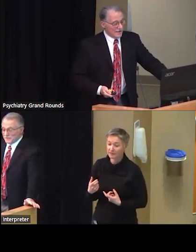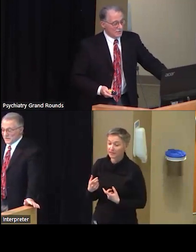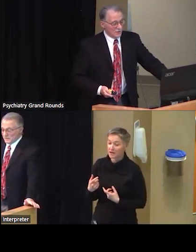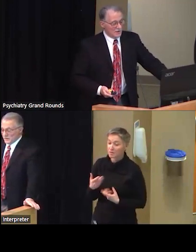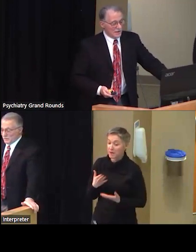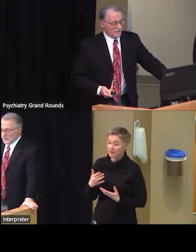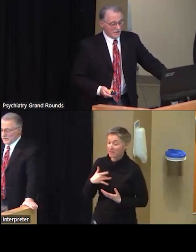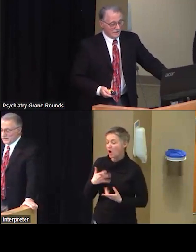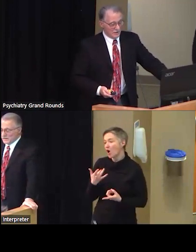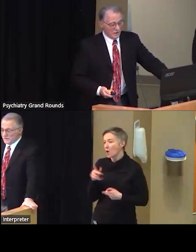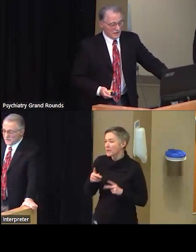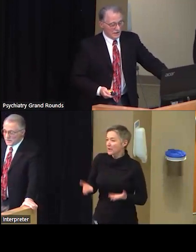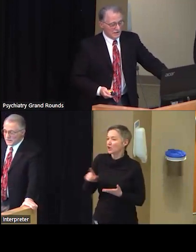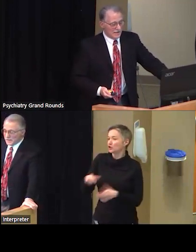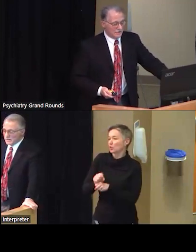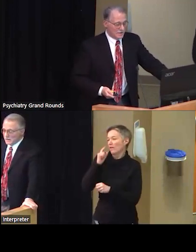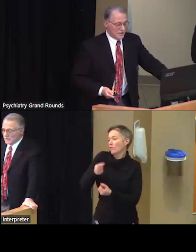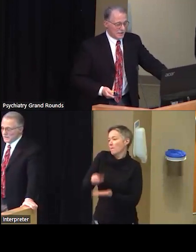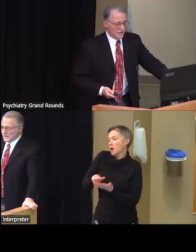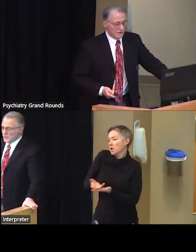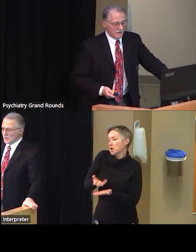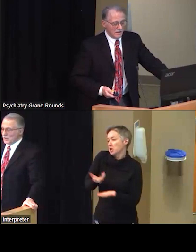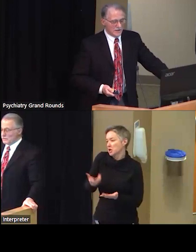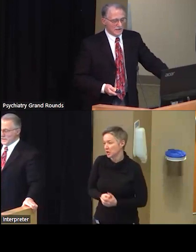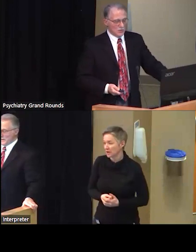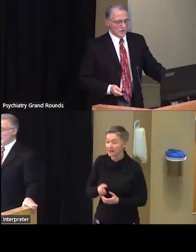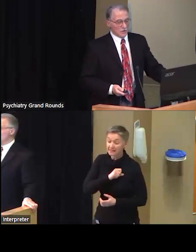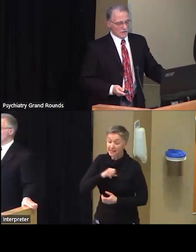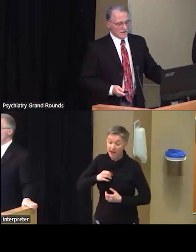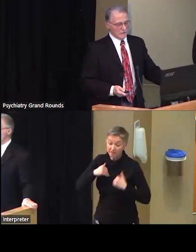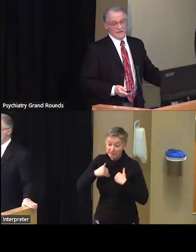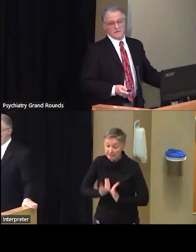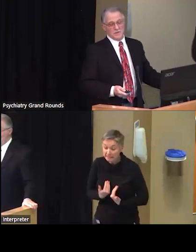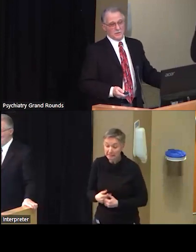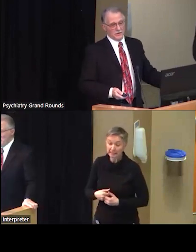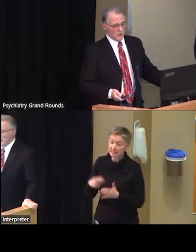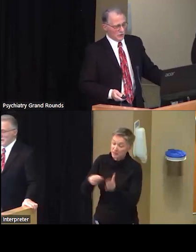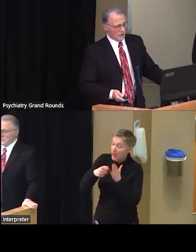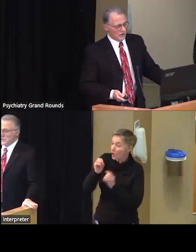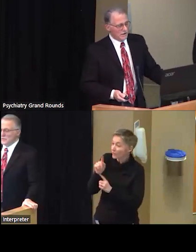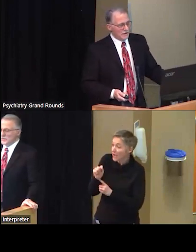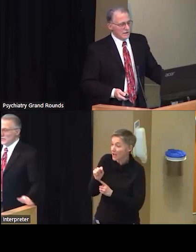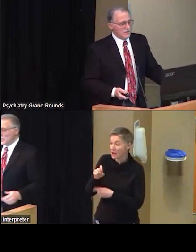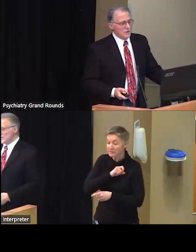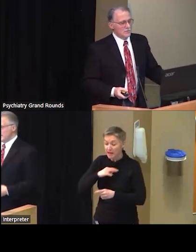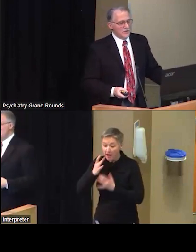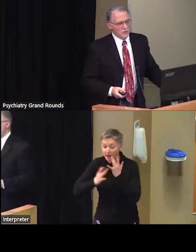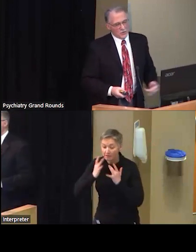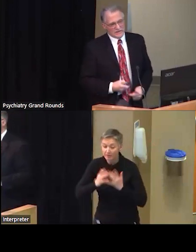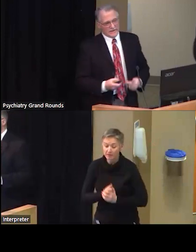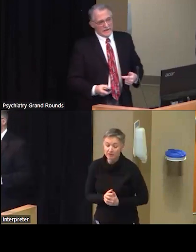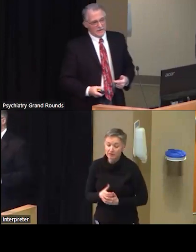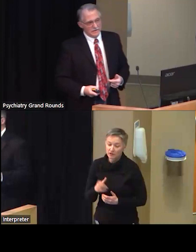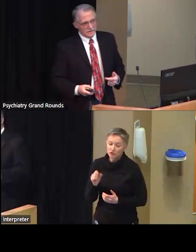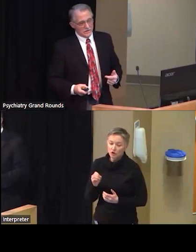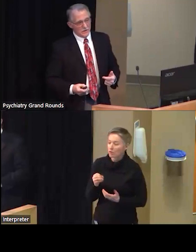perceptions that the hospital or staff is in it for the money, staff fatigue, demanding work, overtime, not enough people to do the work. So